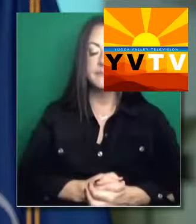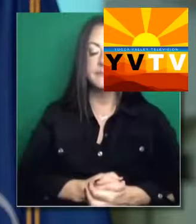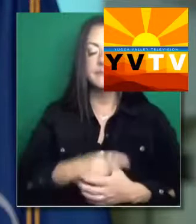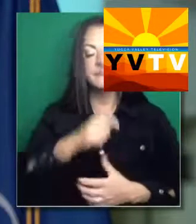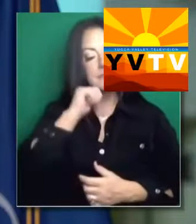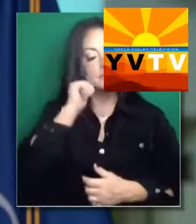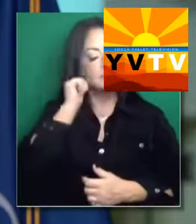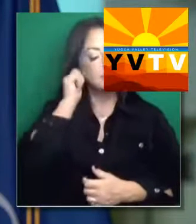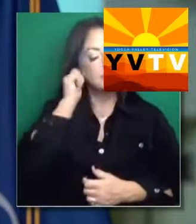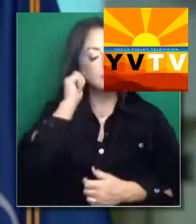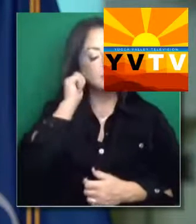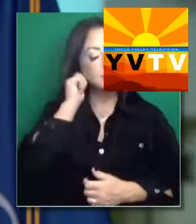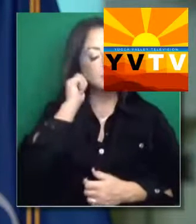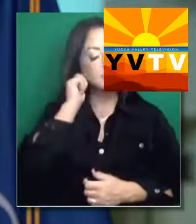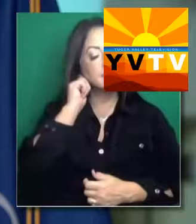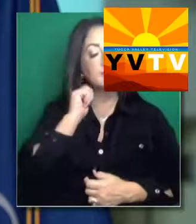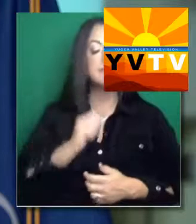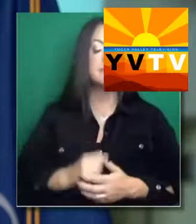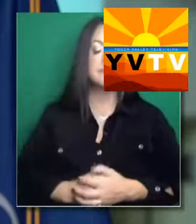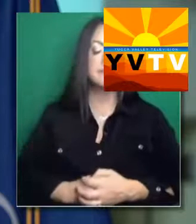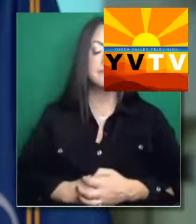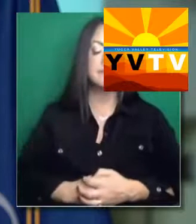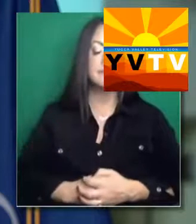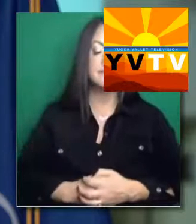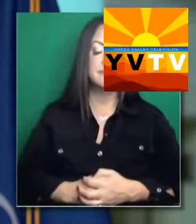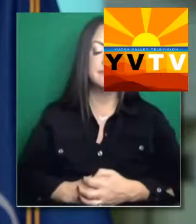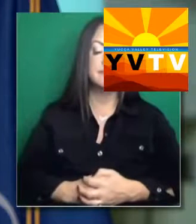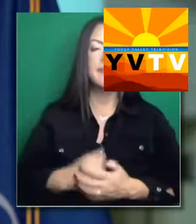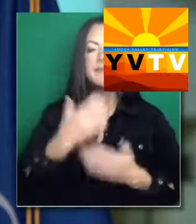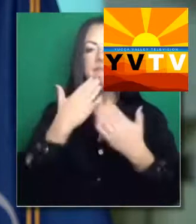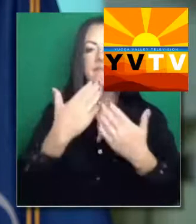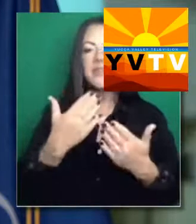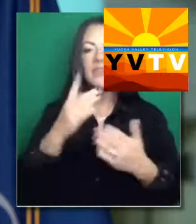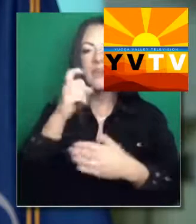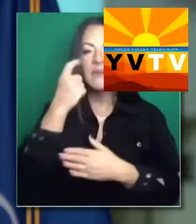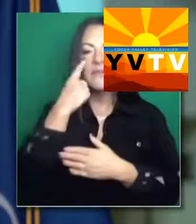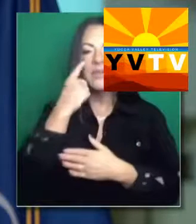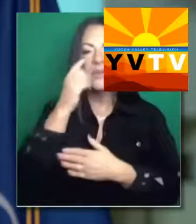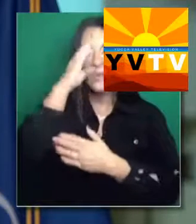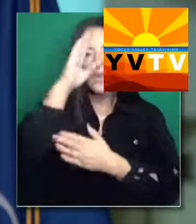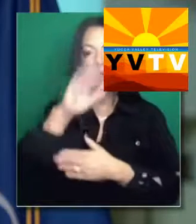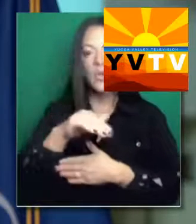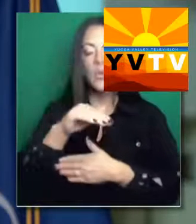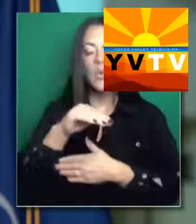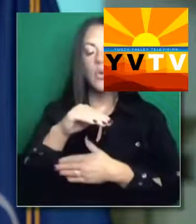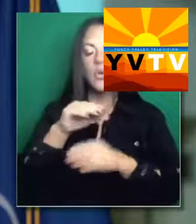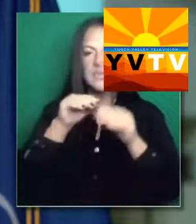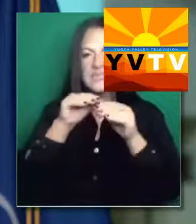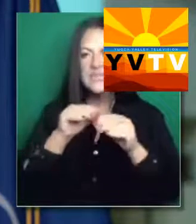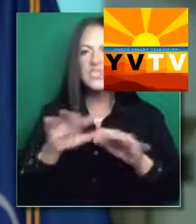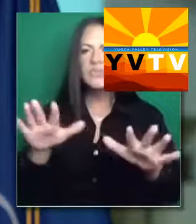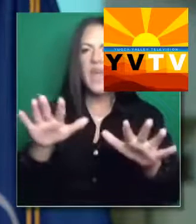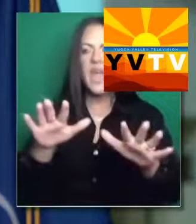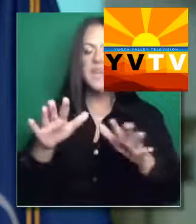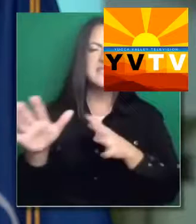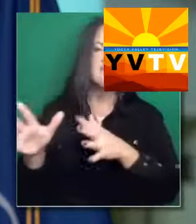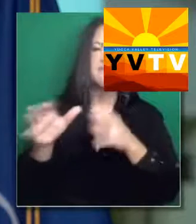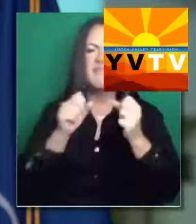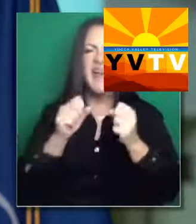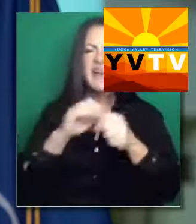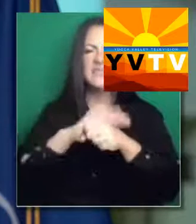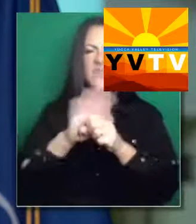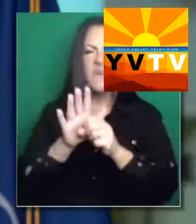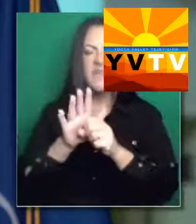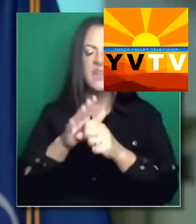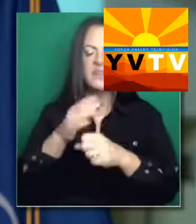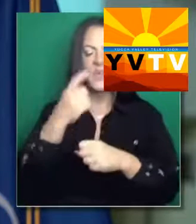Thank you, Governor. We know that the rate of spread right now for coronavirus is alarming, especially in Southern California